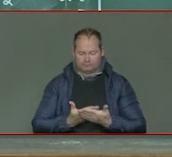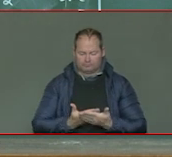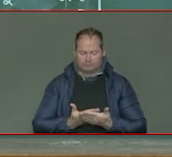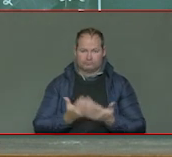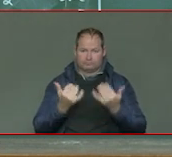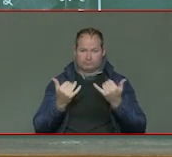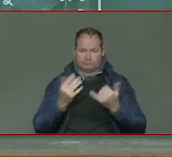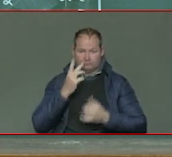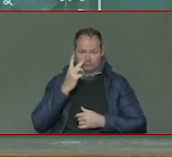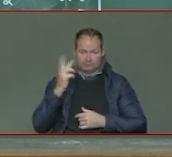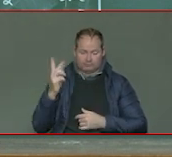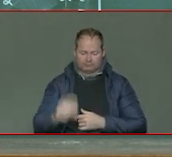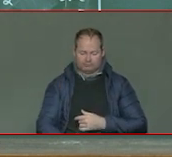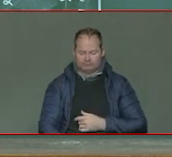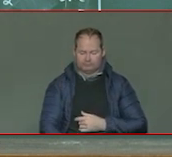look here.